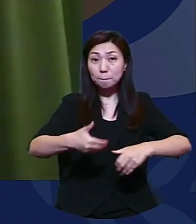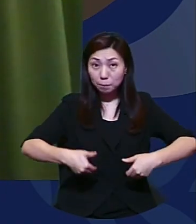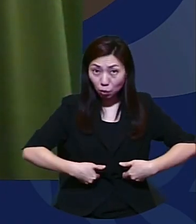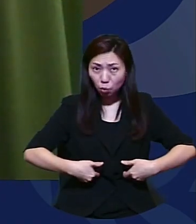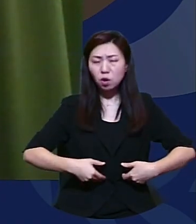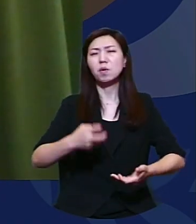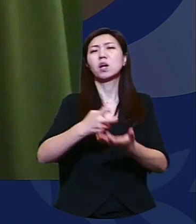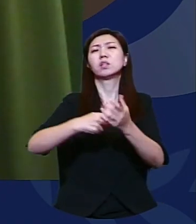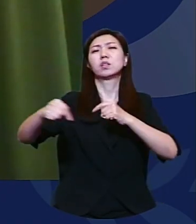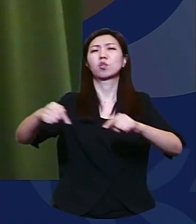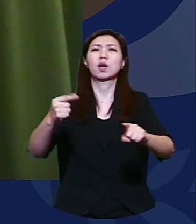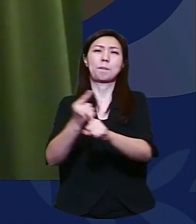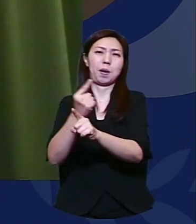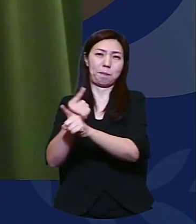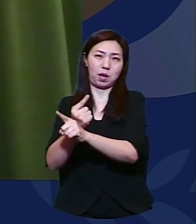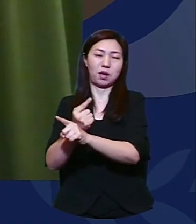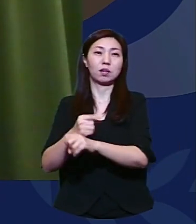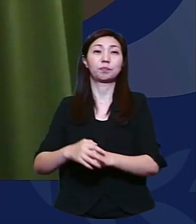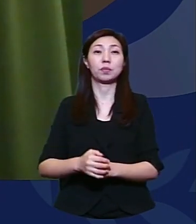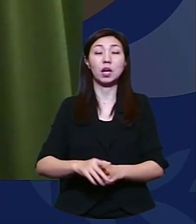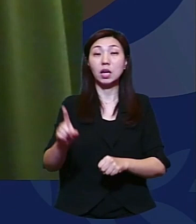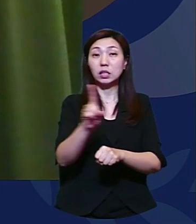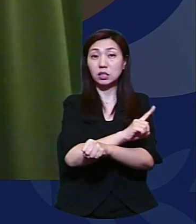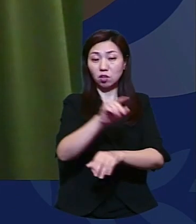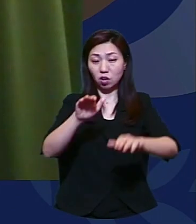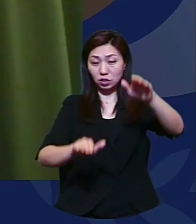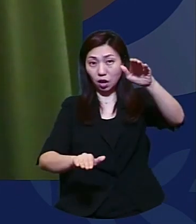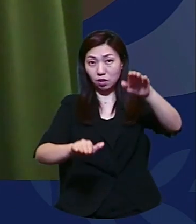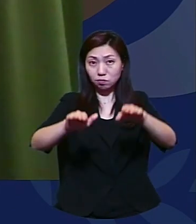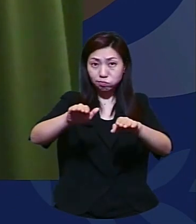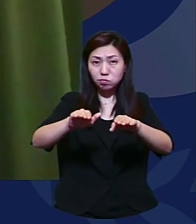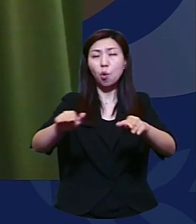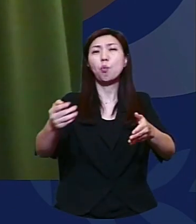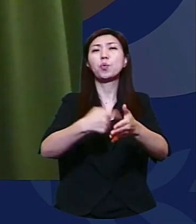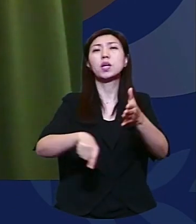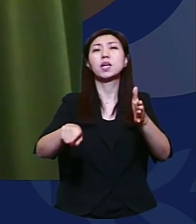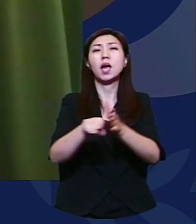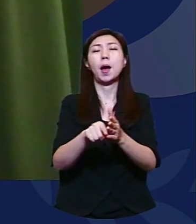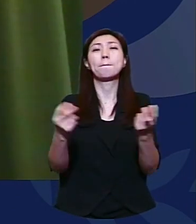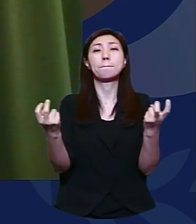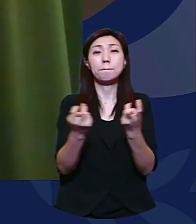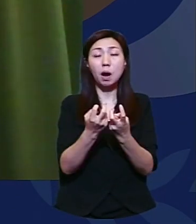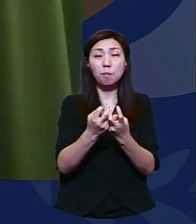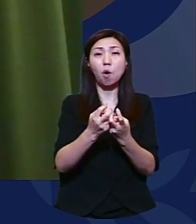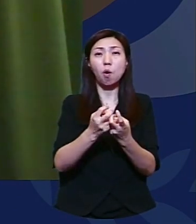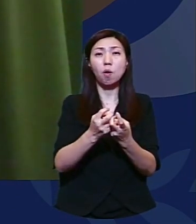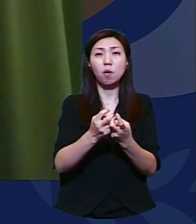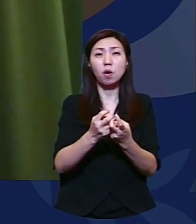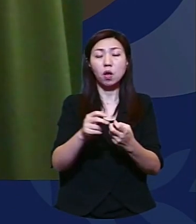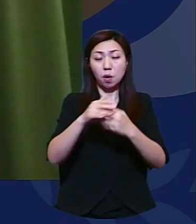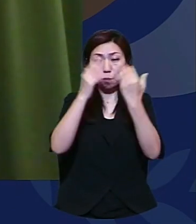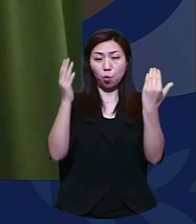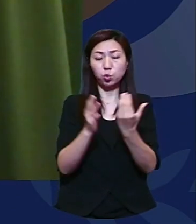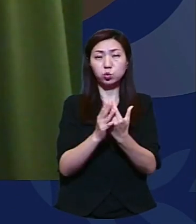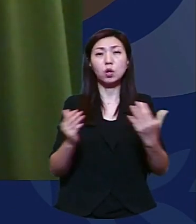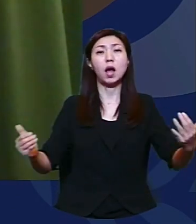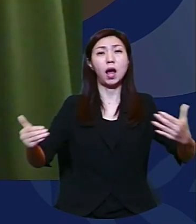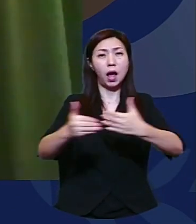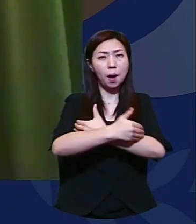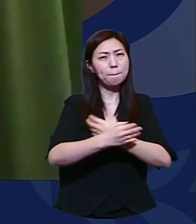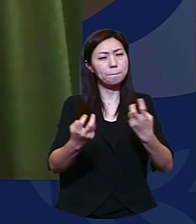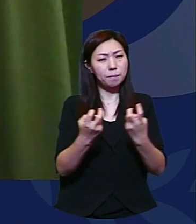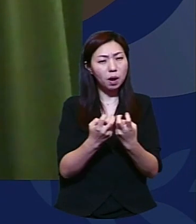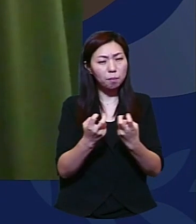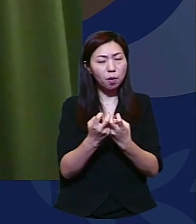to close the digital divide and drive greater digital inclusion across all sectors and all geographies. But what do we mean